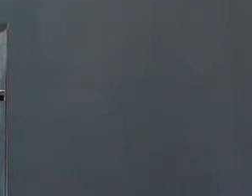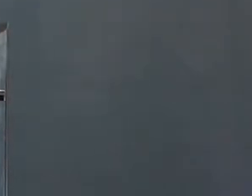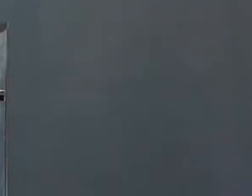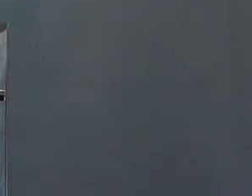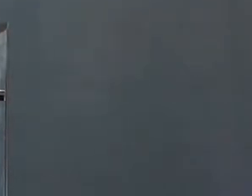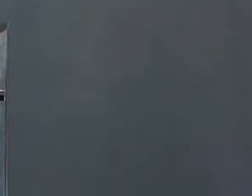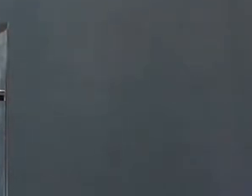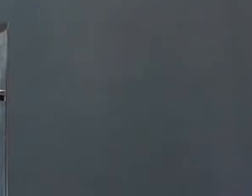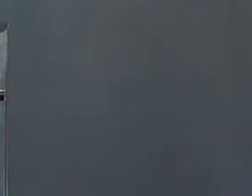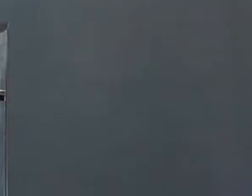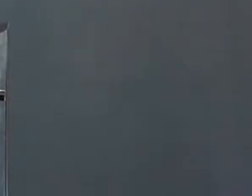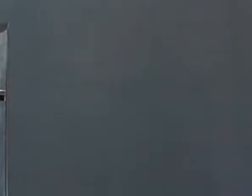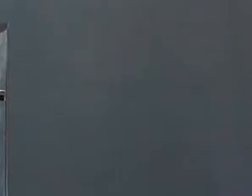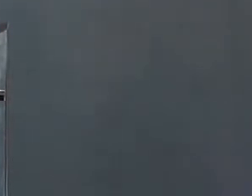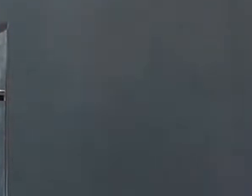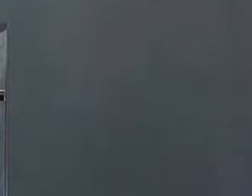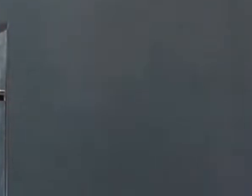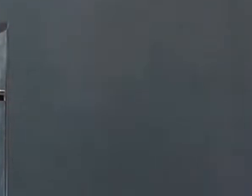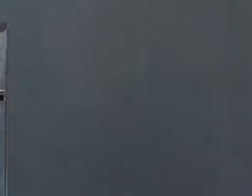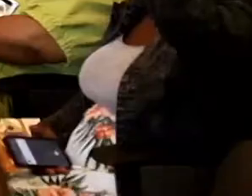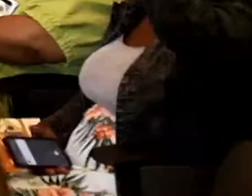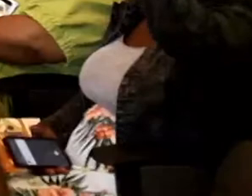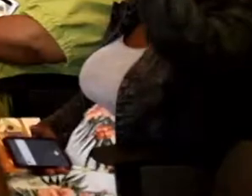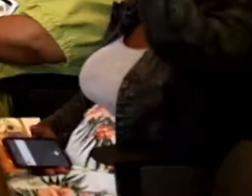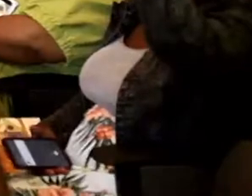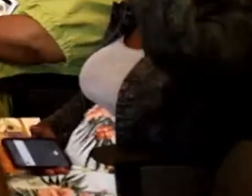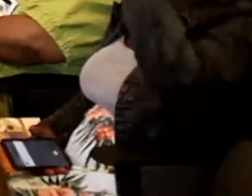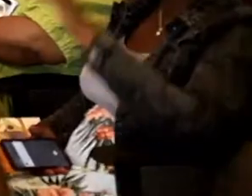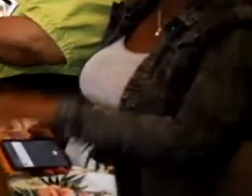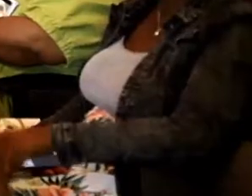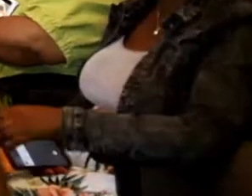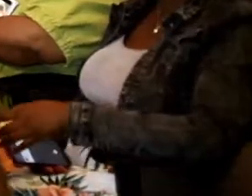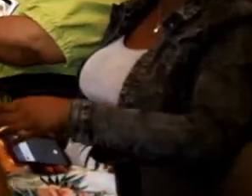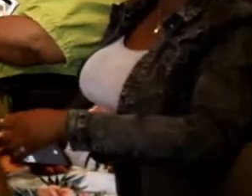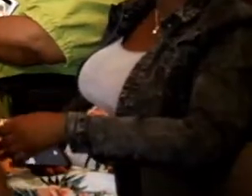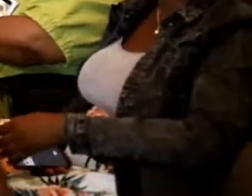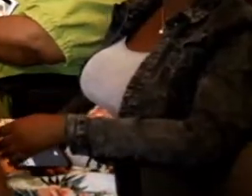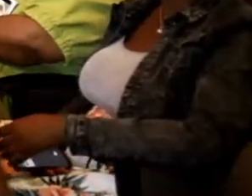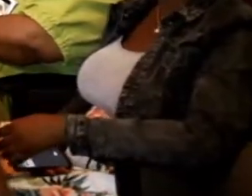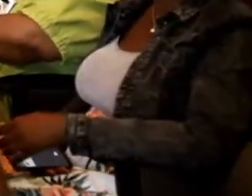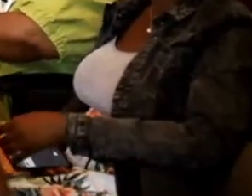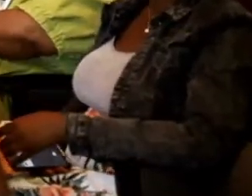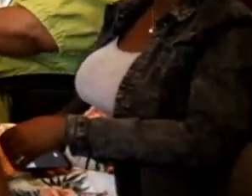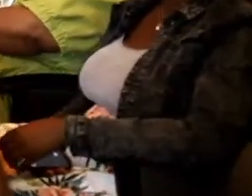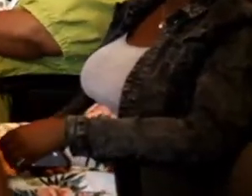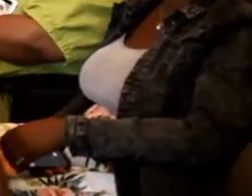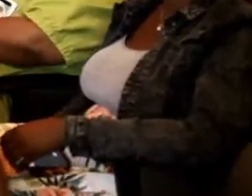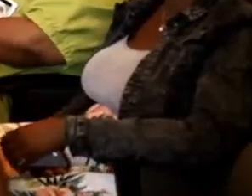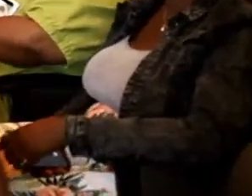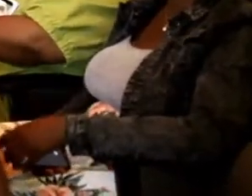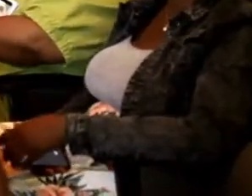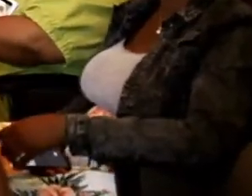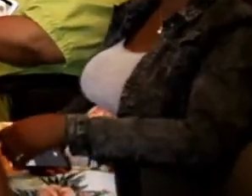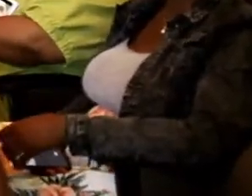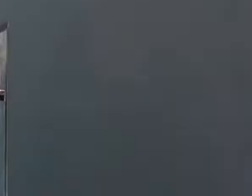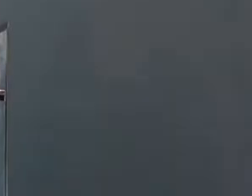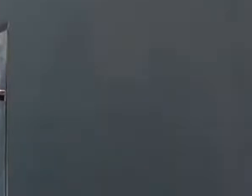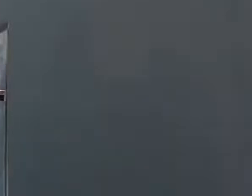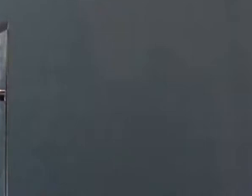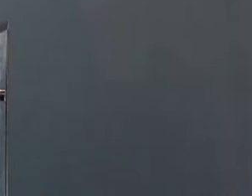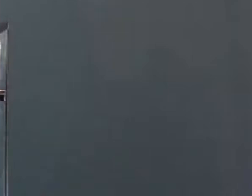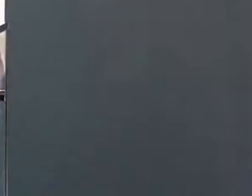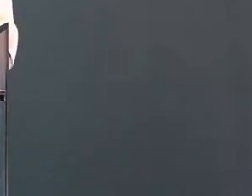if you're under 35, I think we have a sizeable representation of children now, Minister. Thank you very much. You are considered a child in